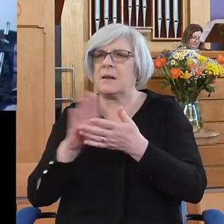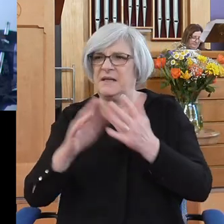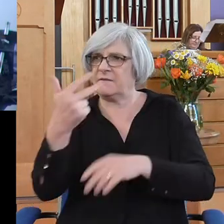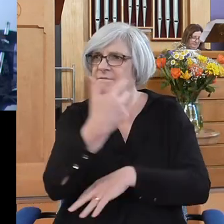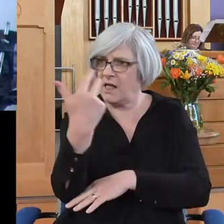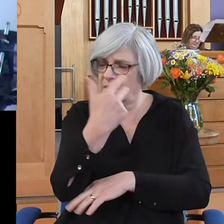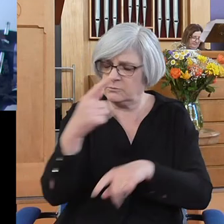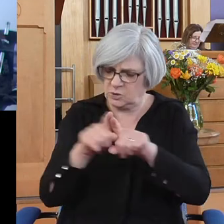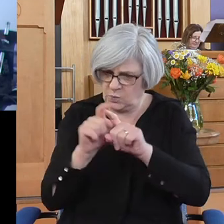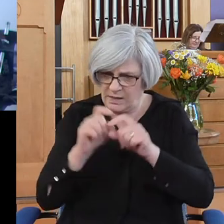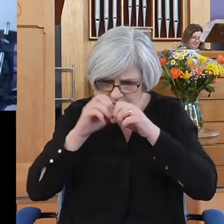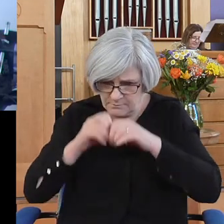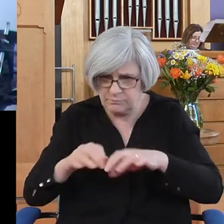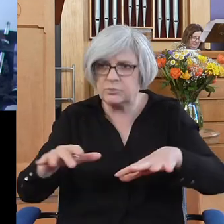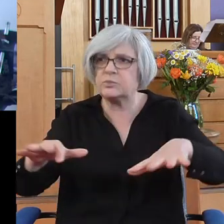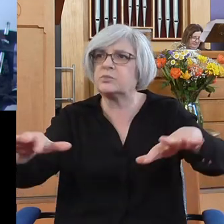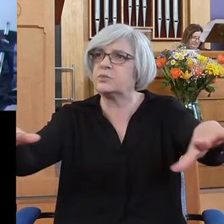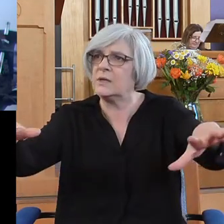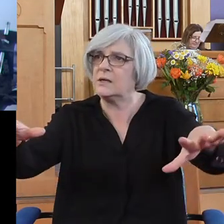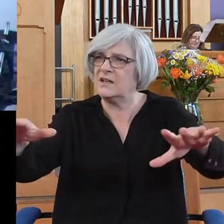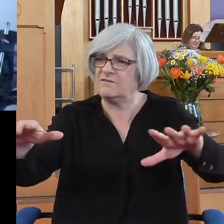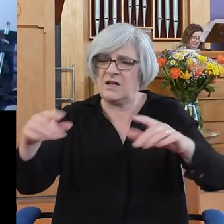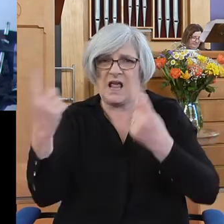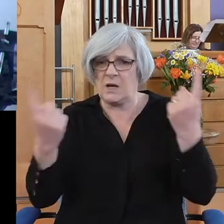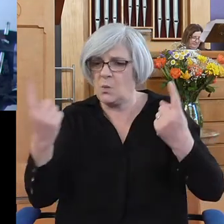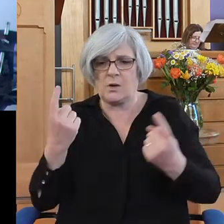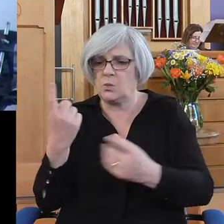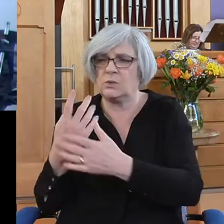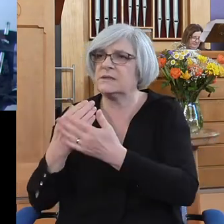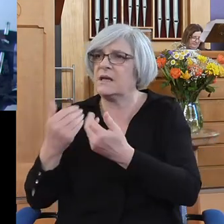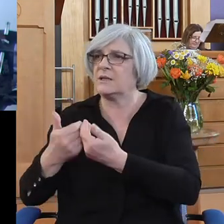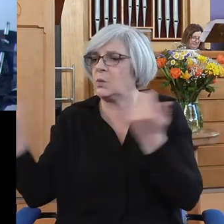would otherwise be excluded.